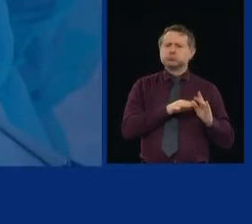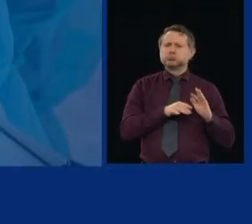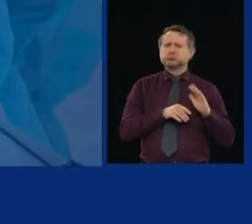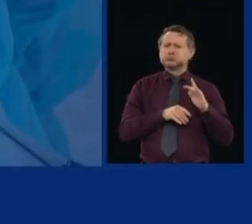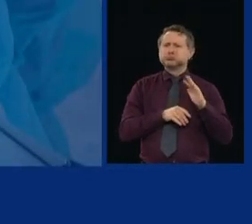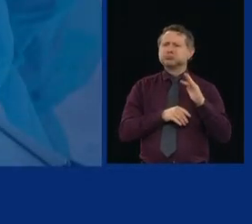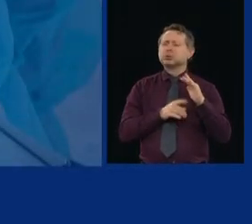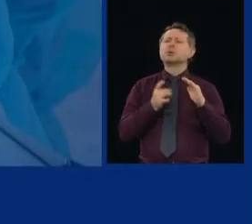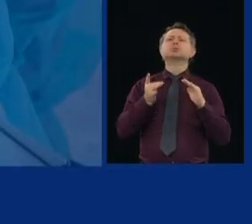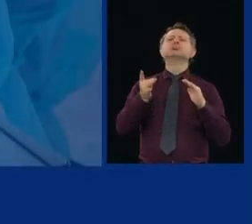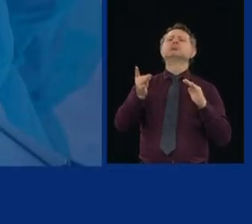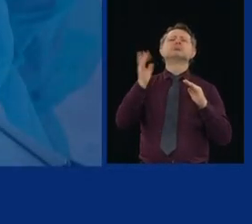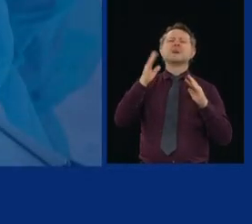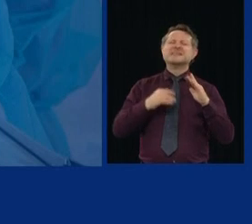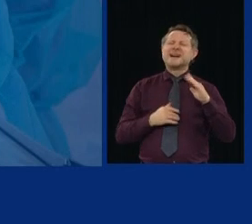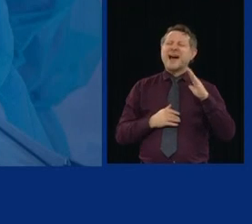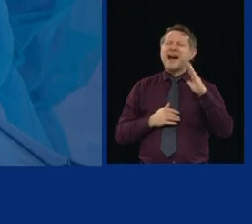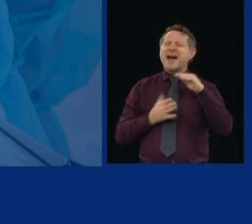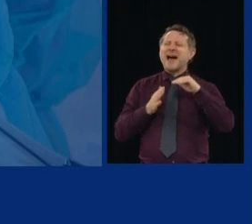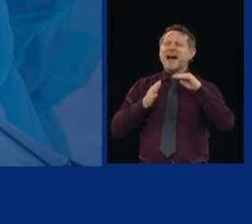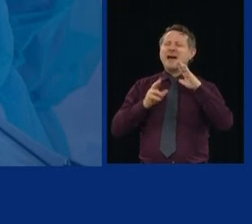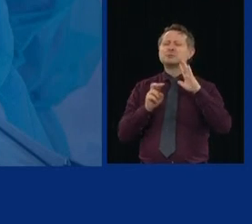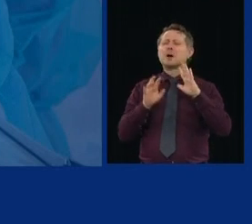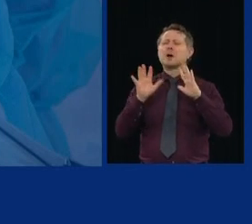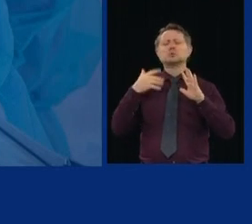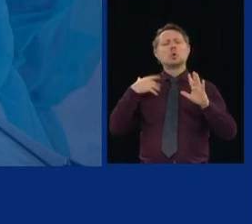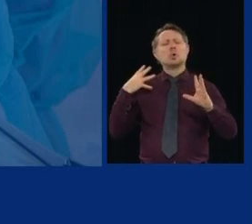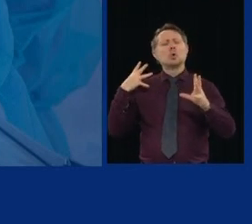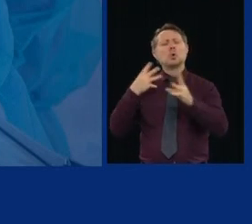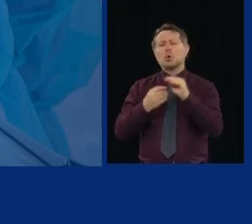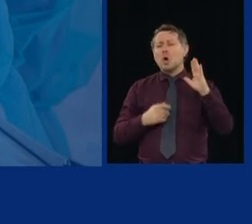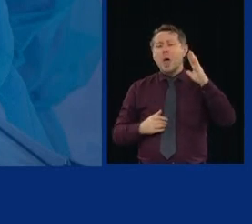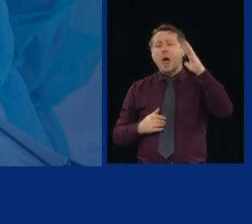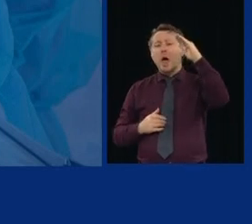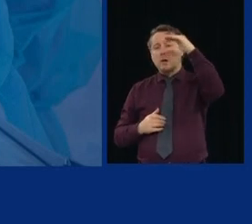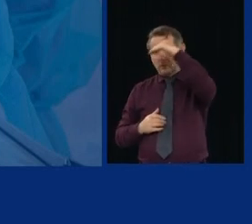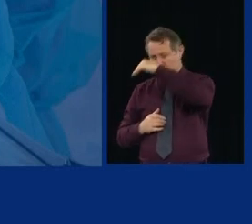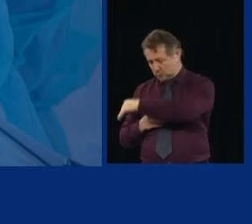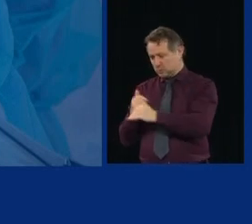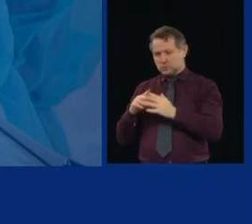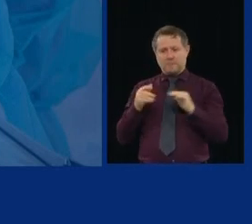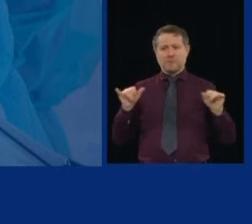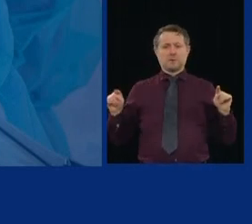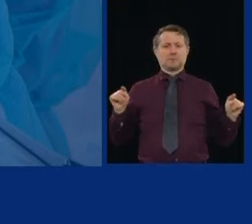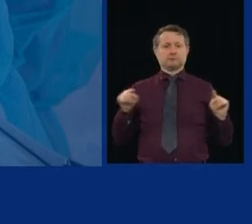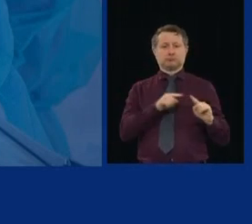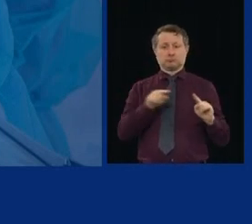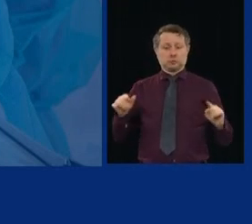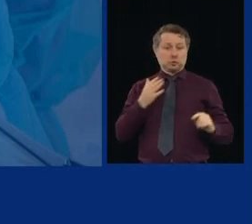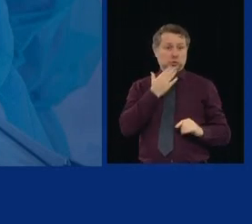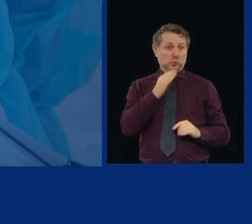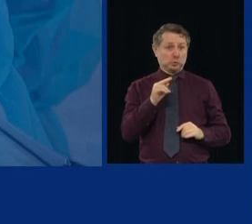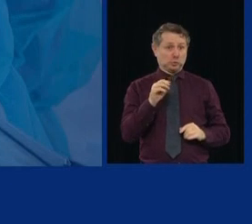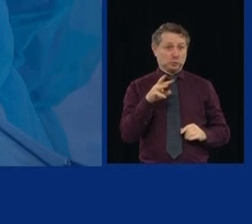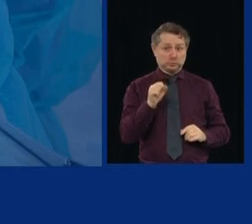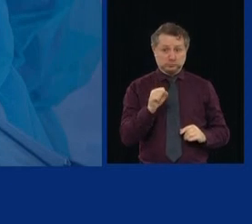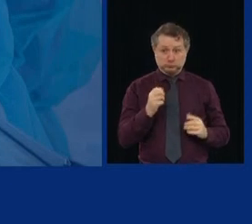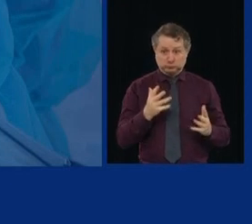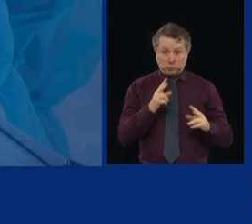journey. Good news again, if you look at New York, our curve is